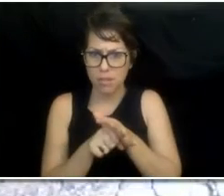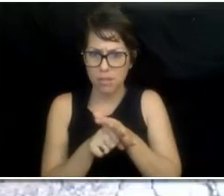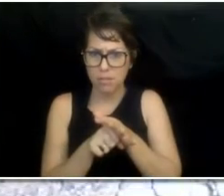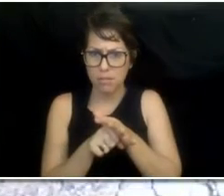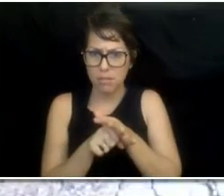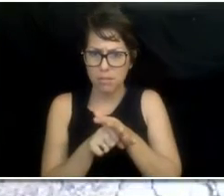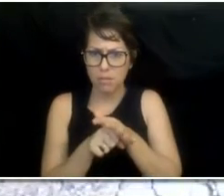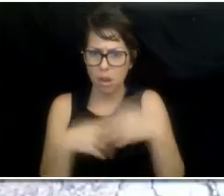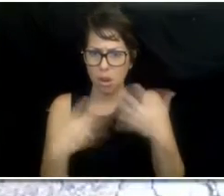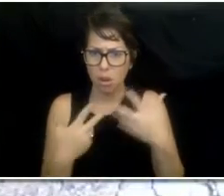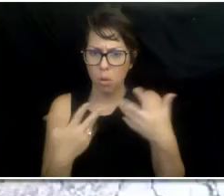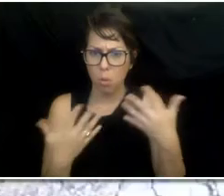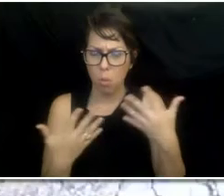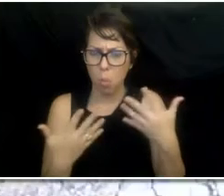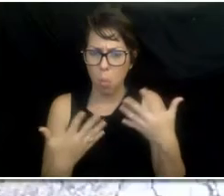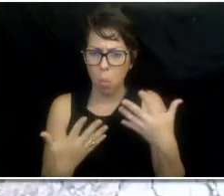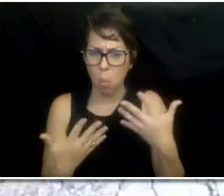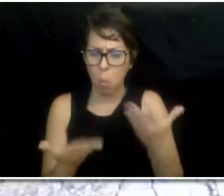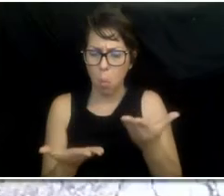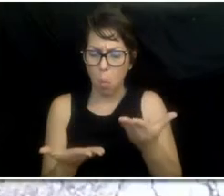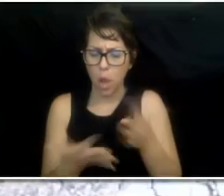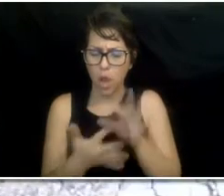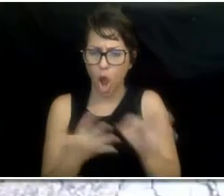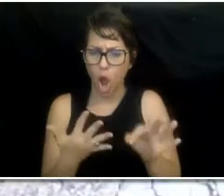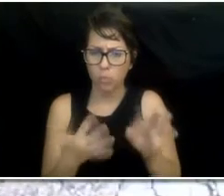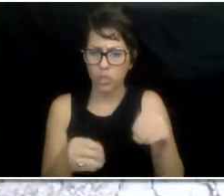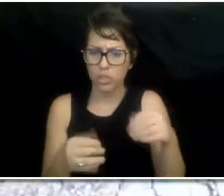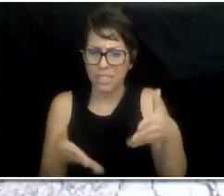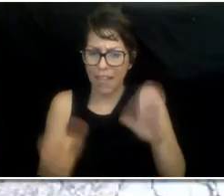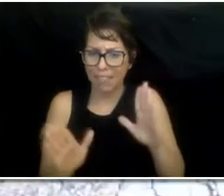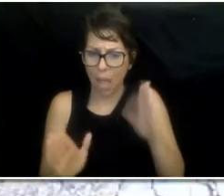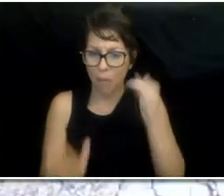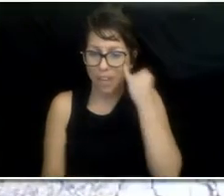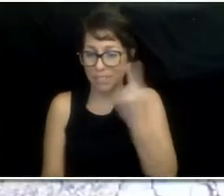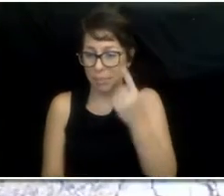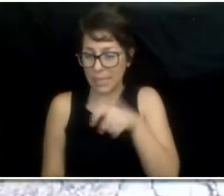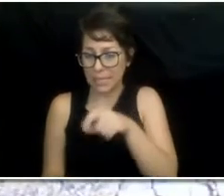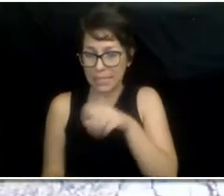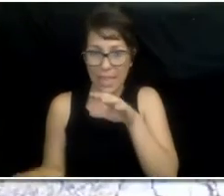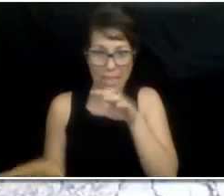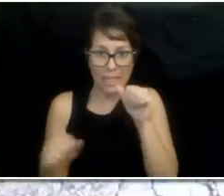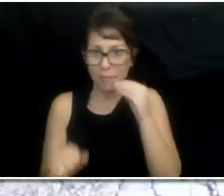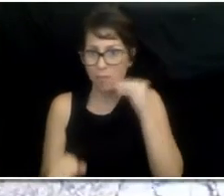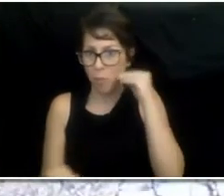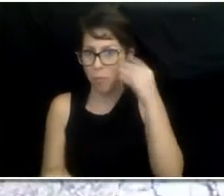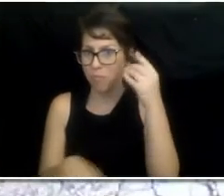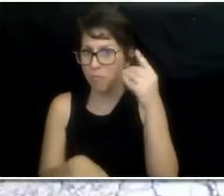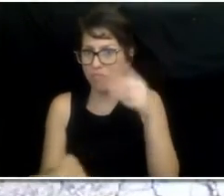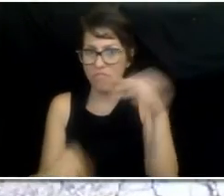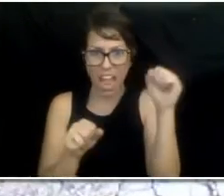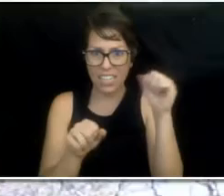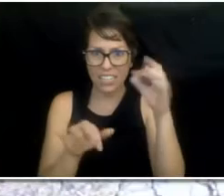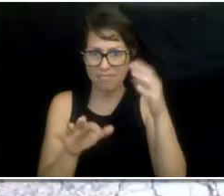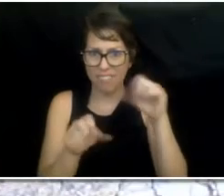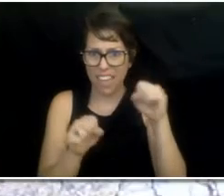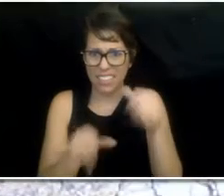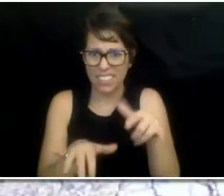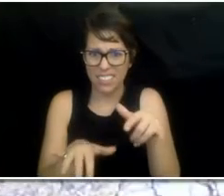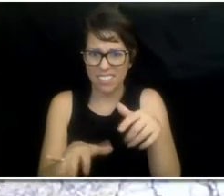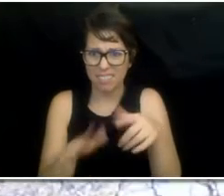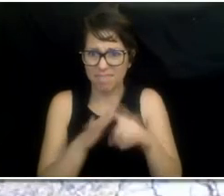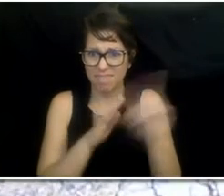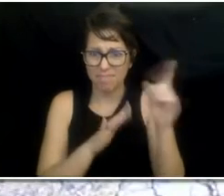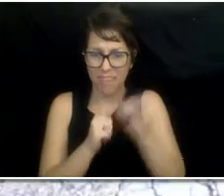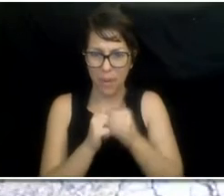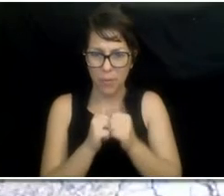we're open to that services are available part of safety planning includes figuring out how we help